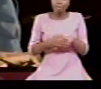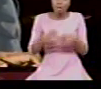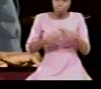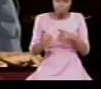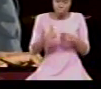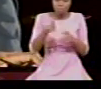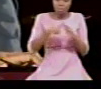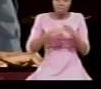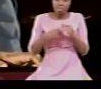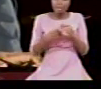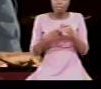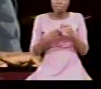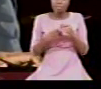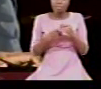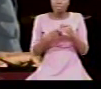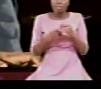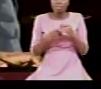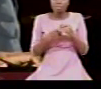where you started.